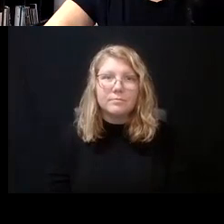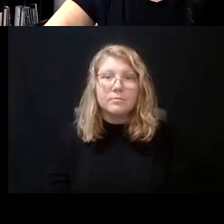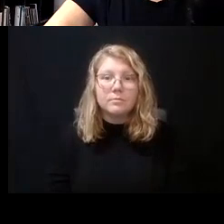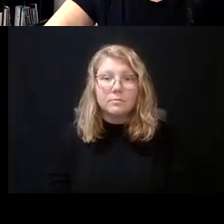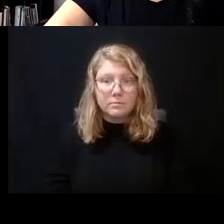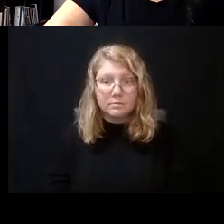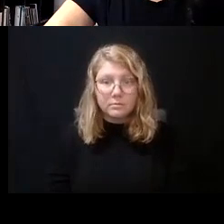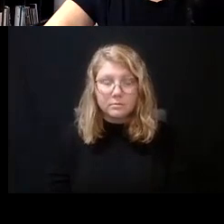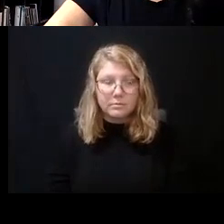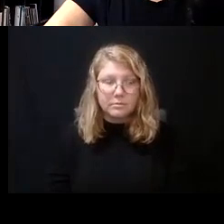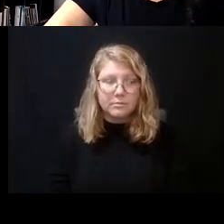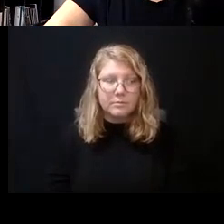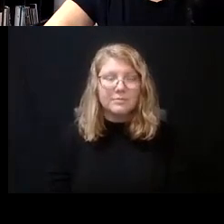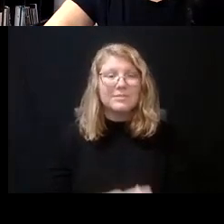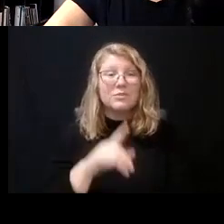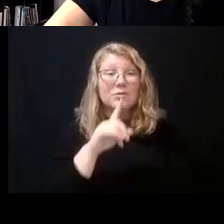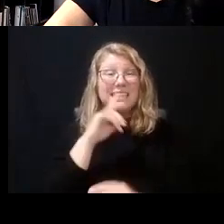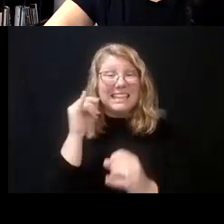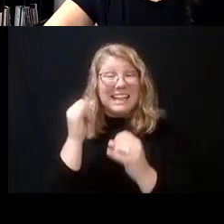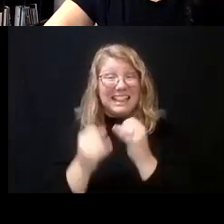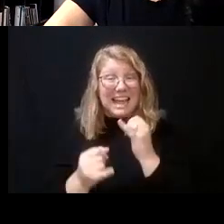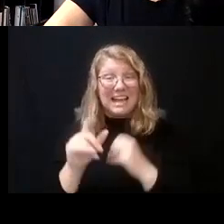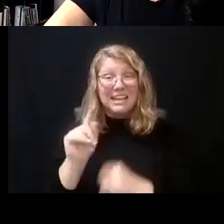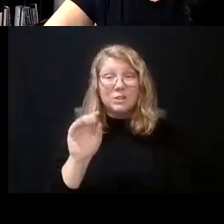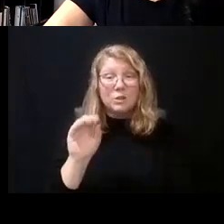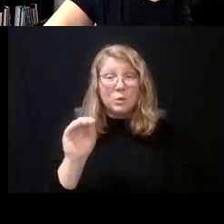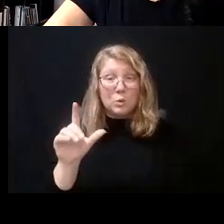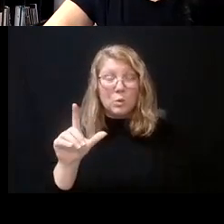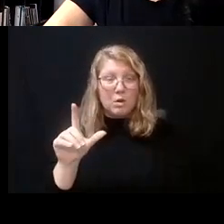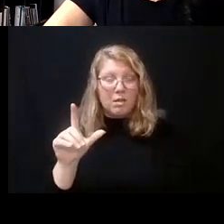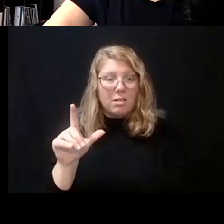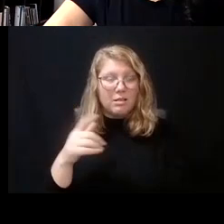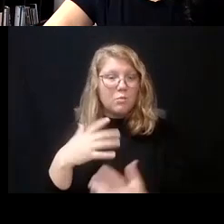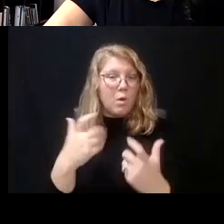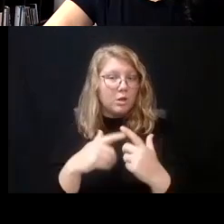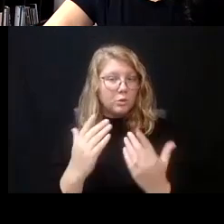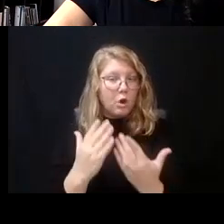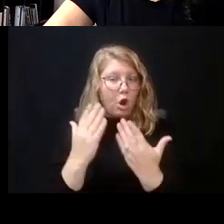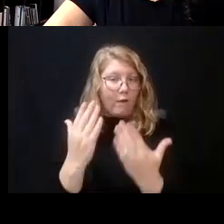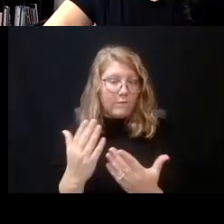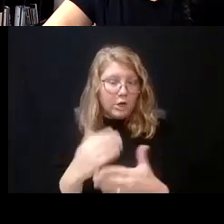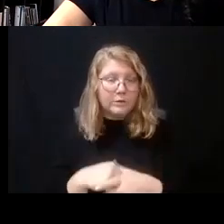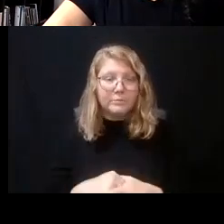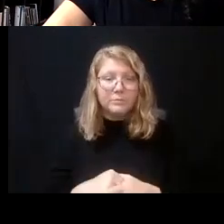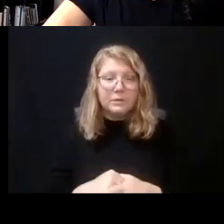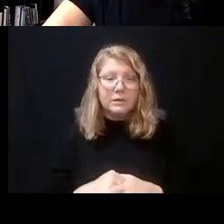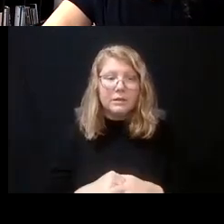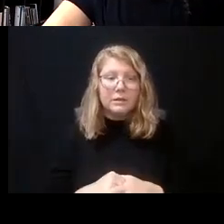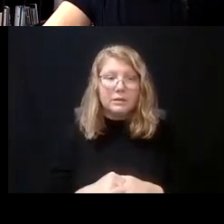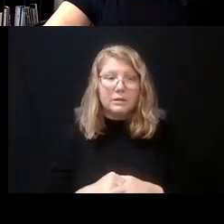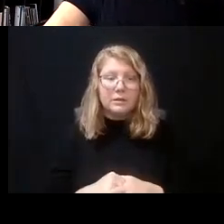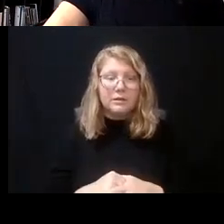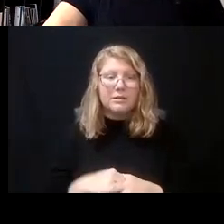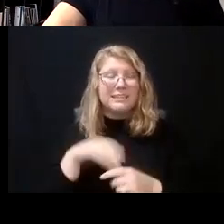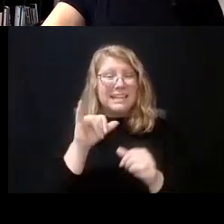let's see. So the last like tool from Brene Brown I wanted to offer is actually this idea of a